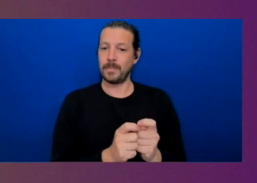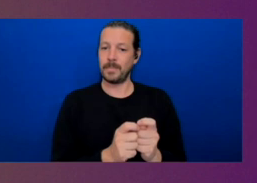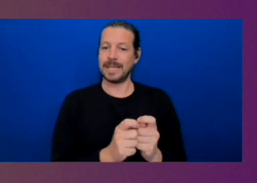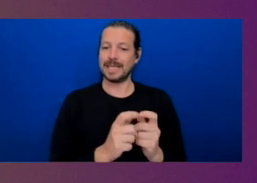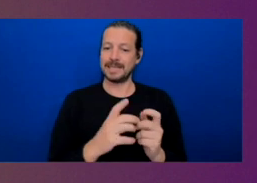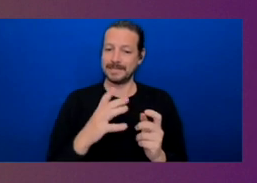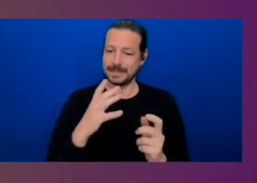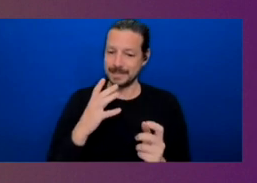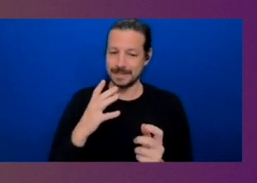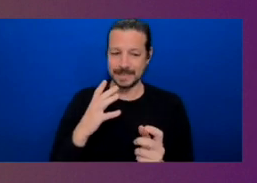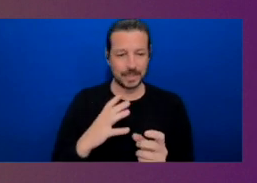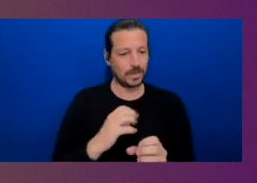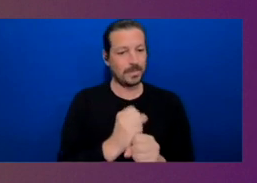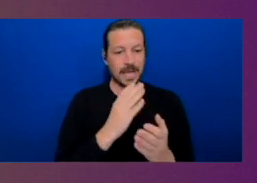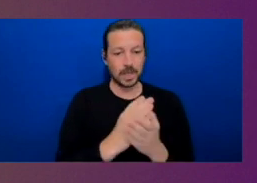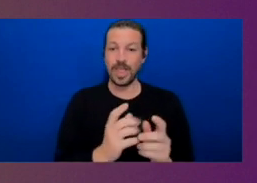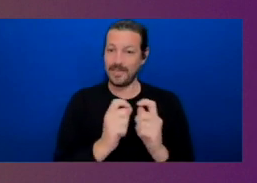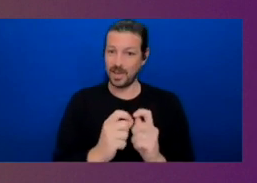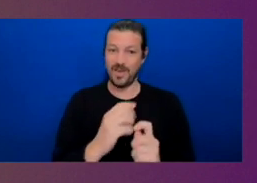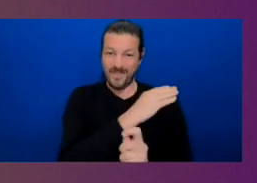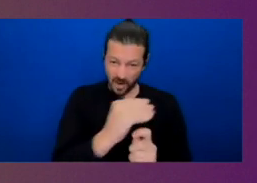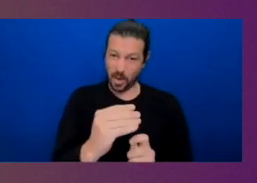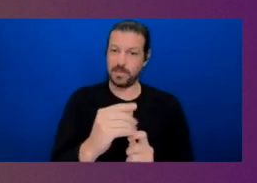generated by the people involved in that.